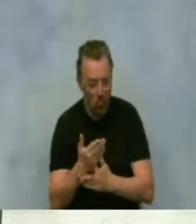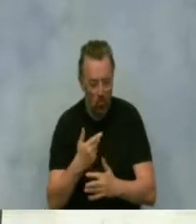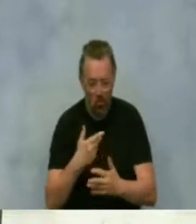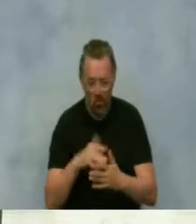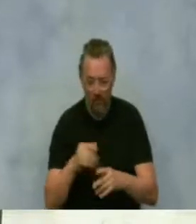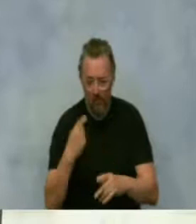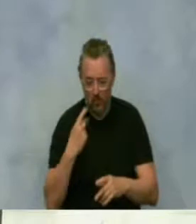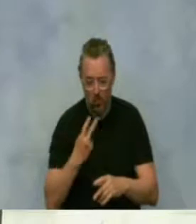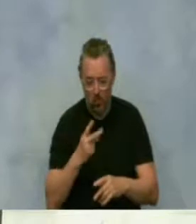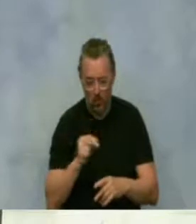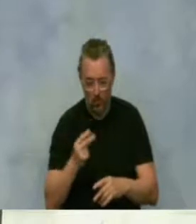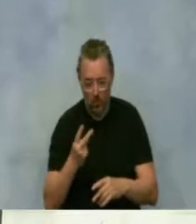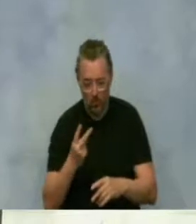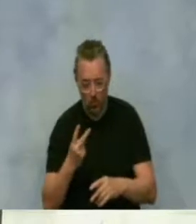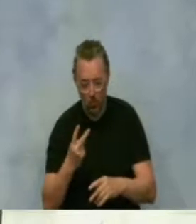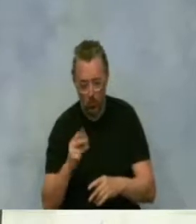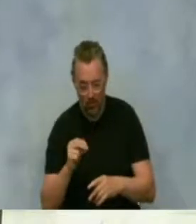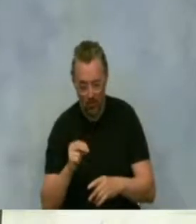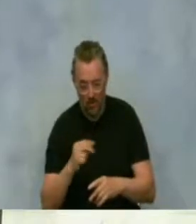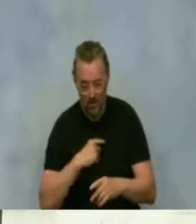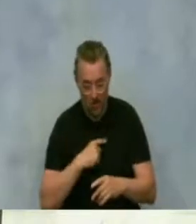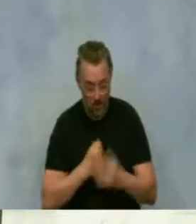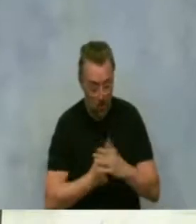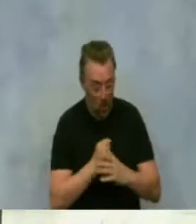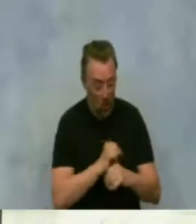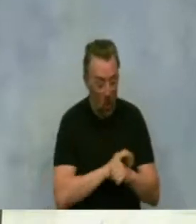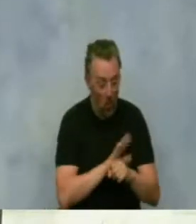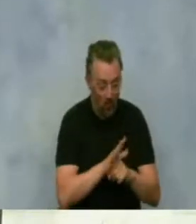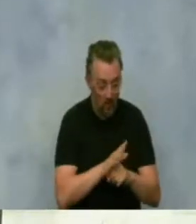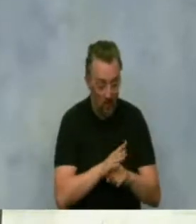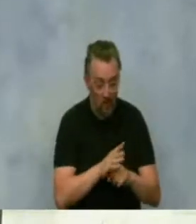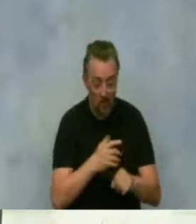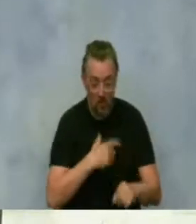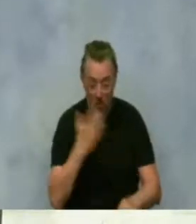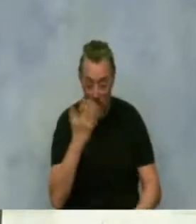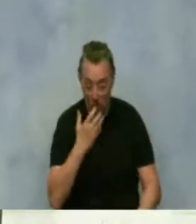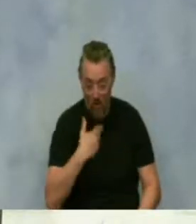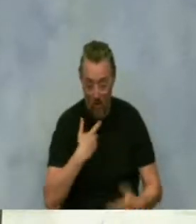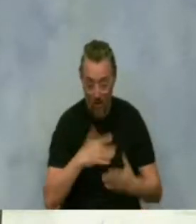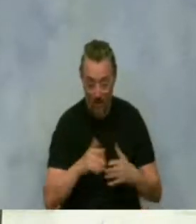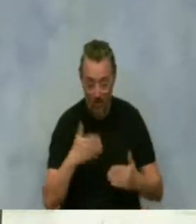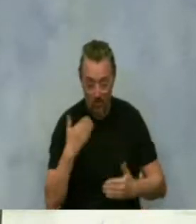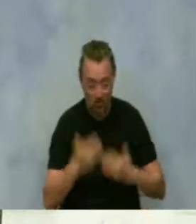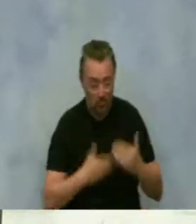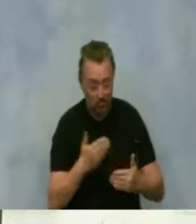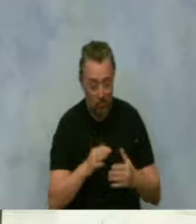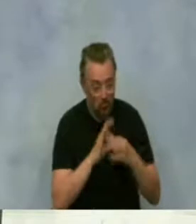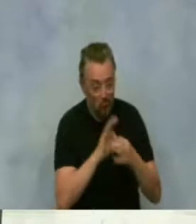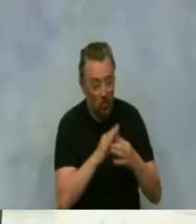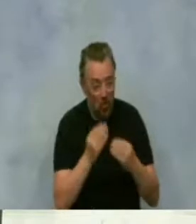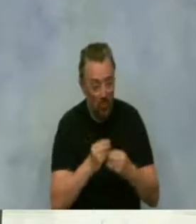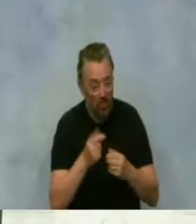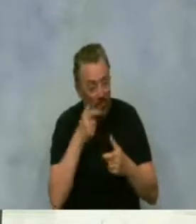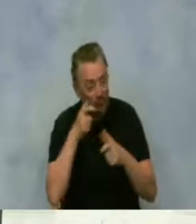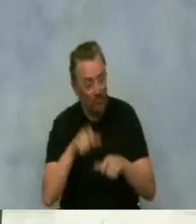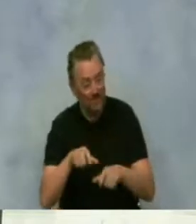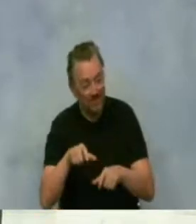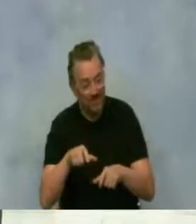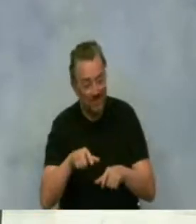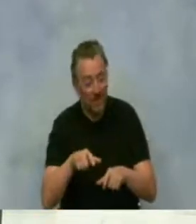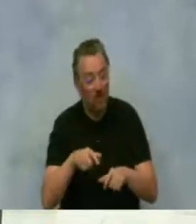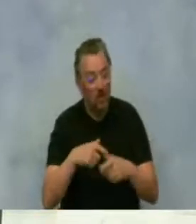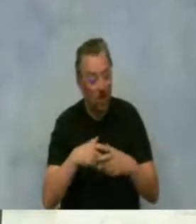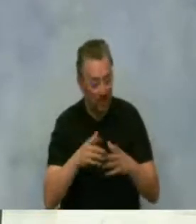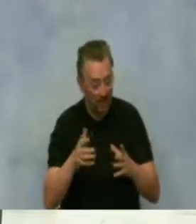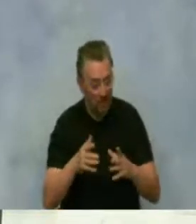2020 with the onset of COVID, that we actually managed to keep going with the tenants, and 4.2 highlights some of the significant progress that we've